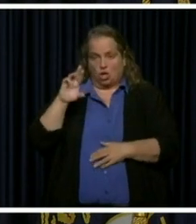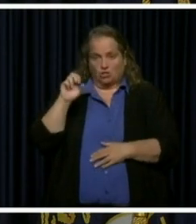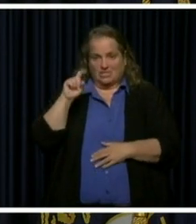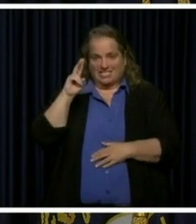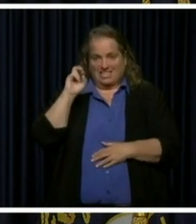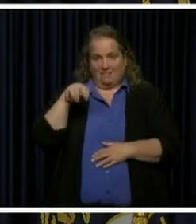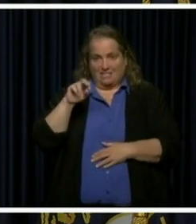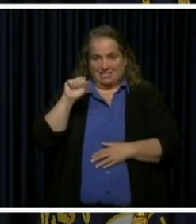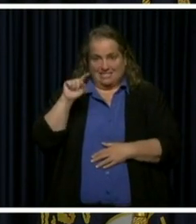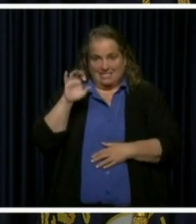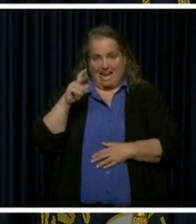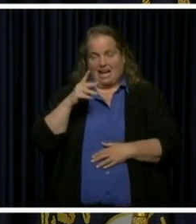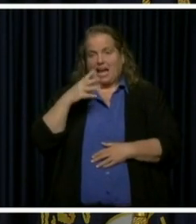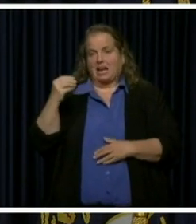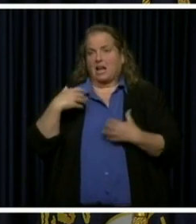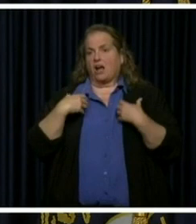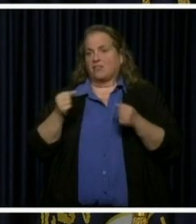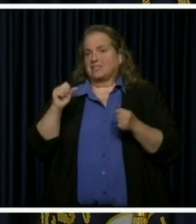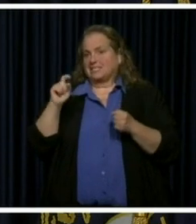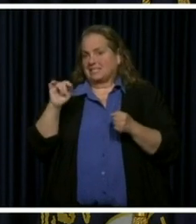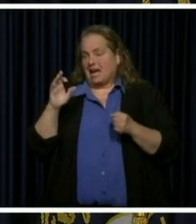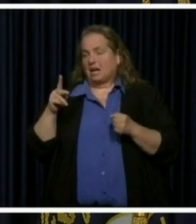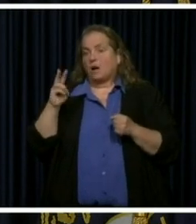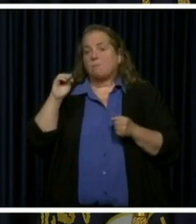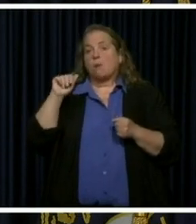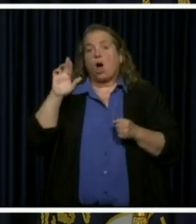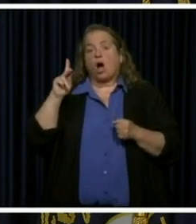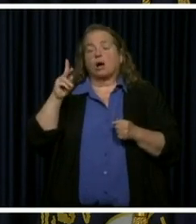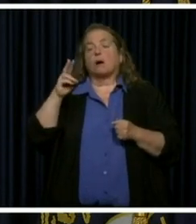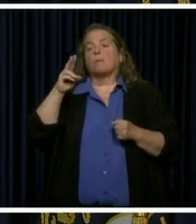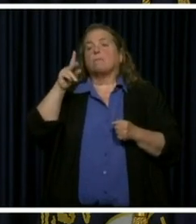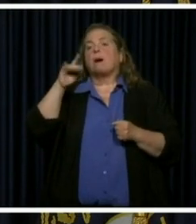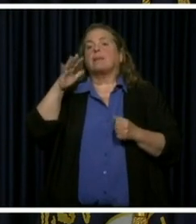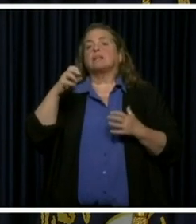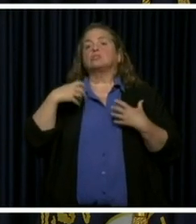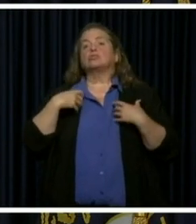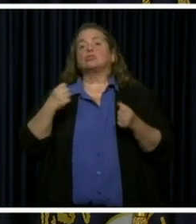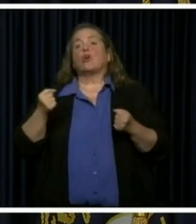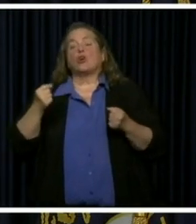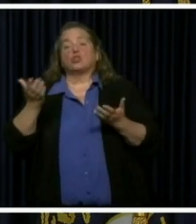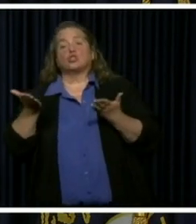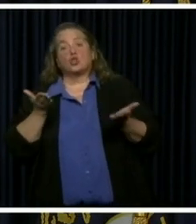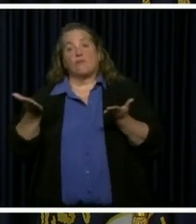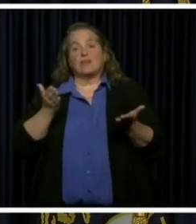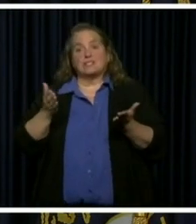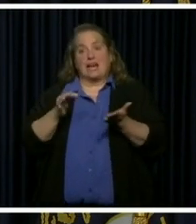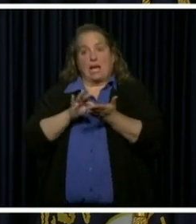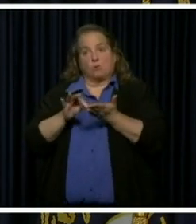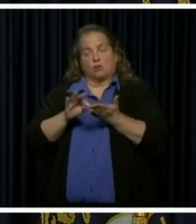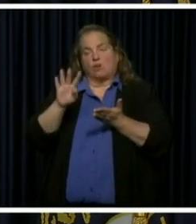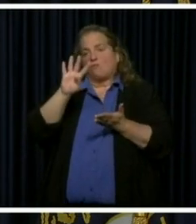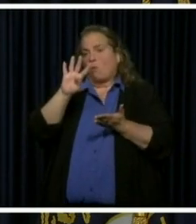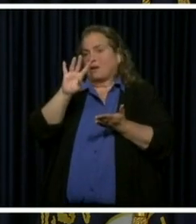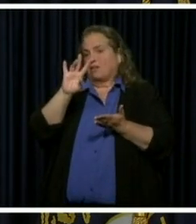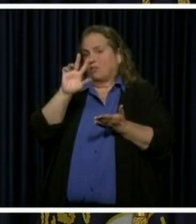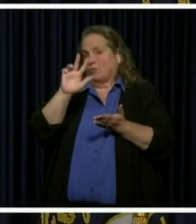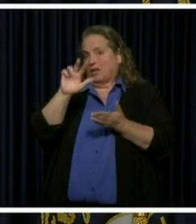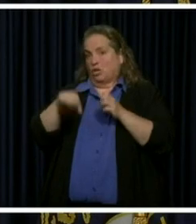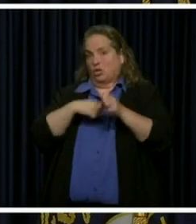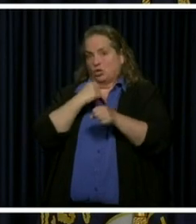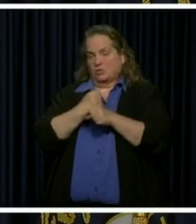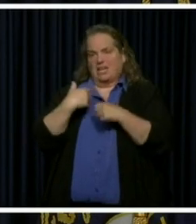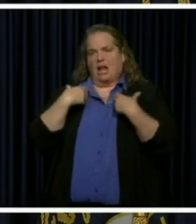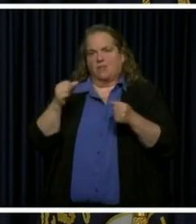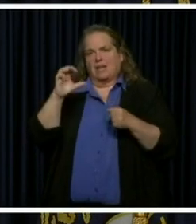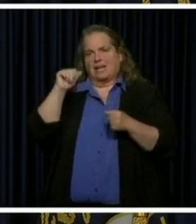health staff. Mark is a certified public accountant with 40 years experience in the healthcare industry. Most recently, he